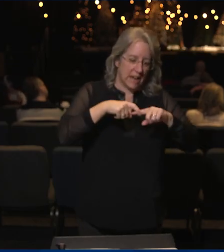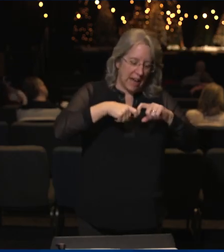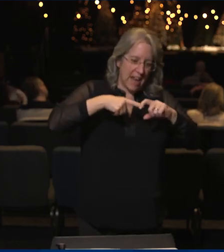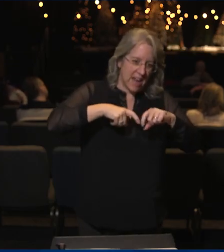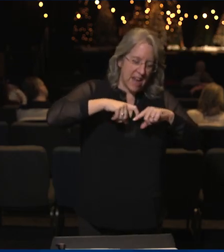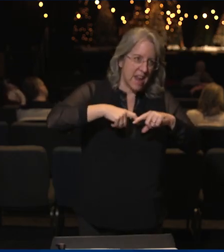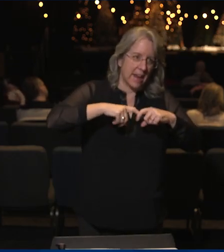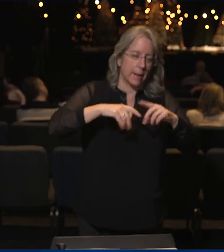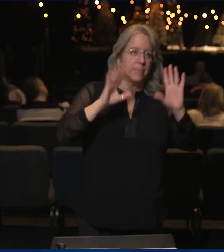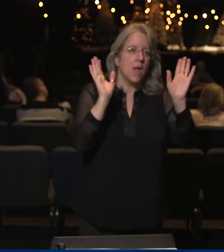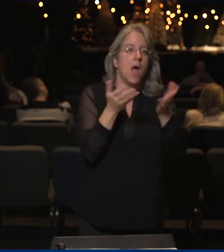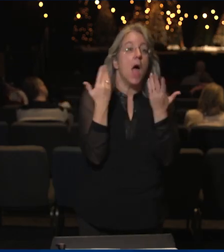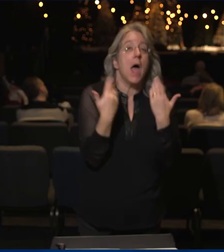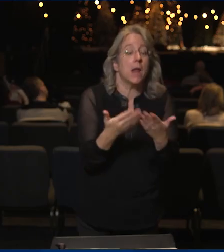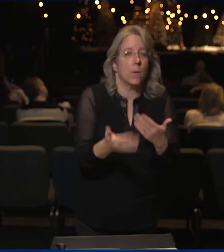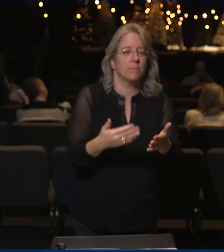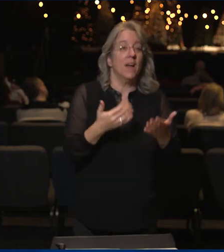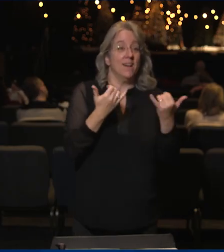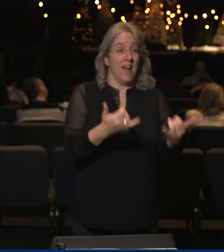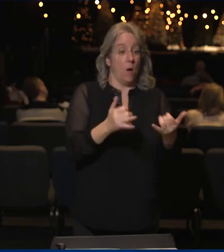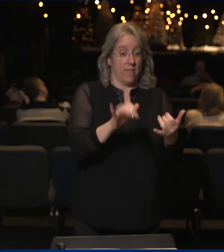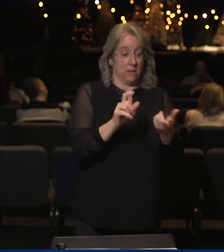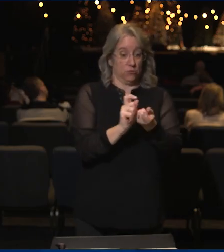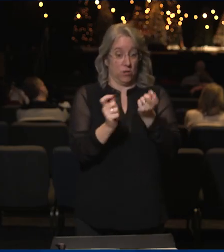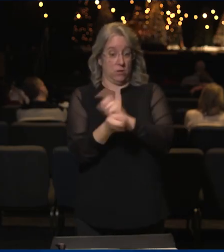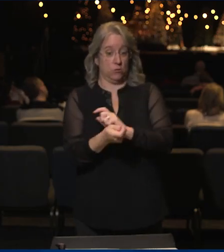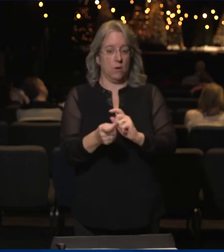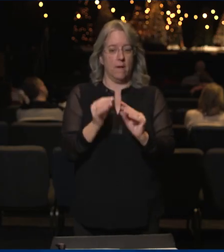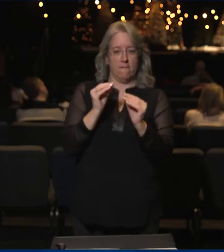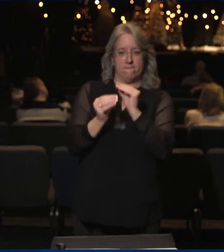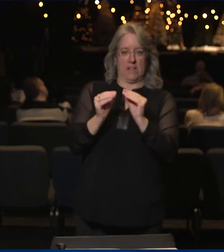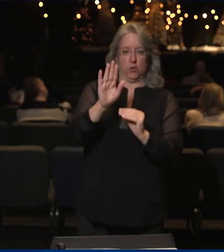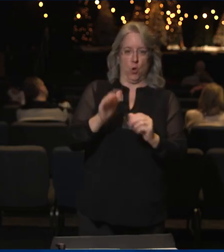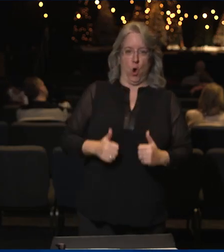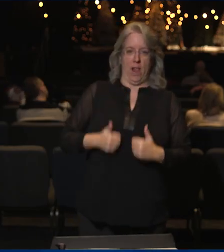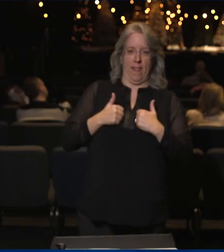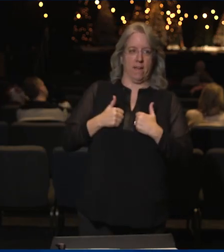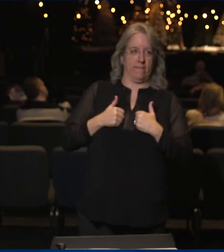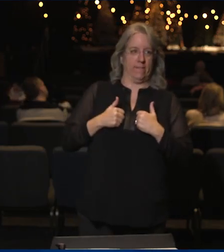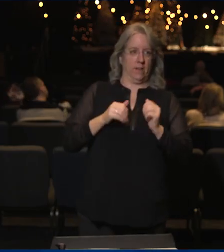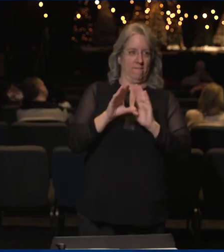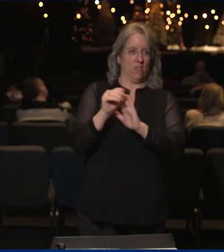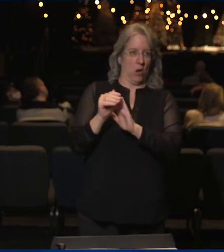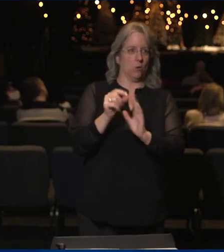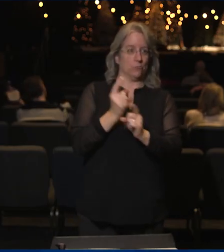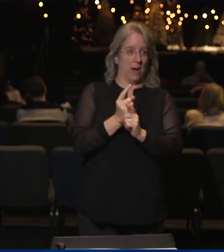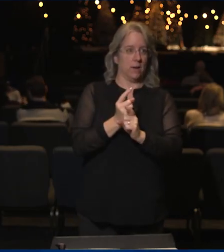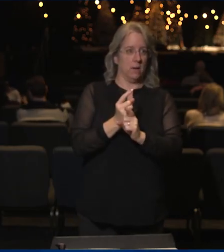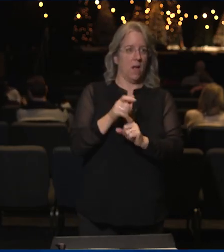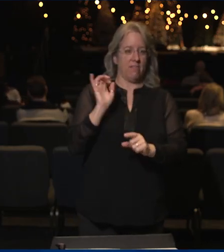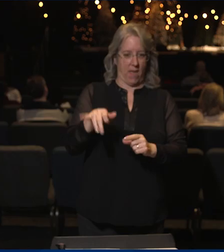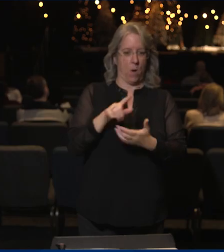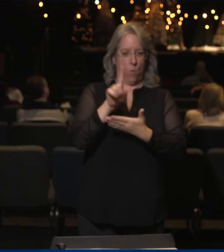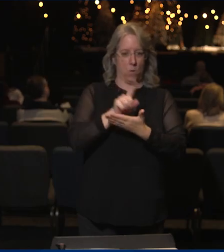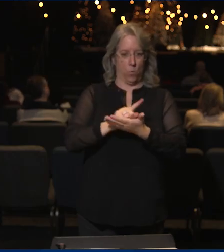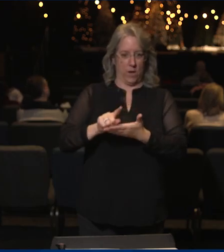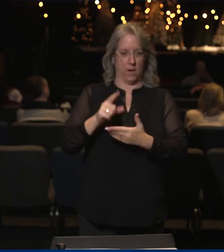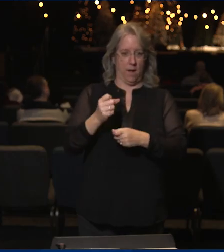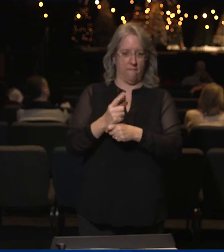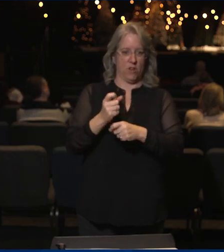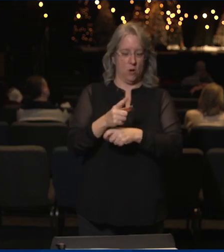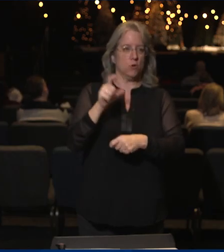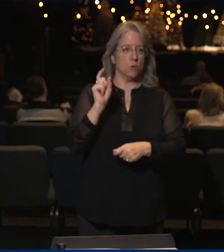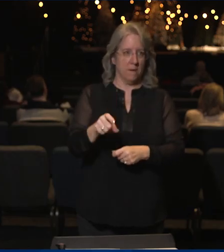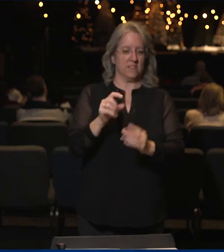cat videos to fix your life videos, right? Because it's that week of the year where you've got to fix your life.